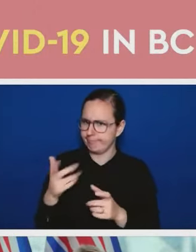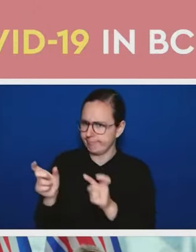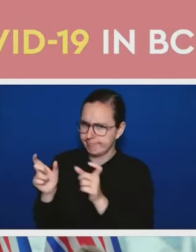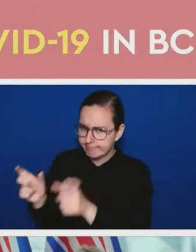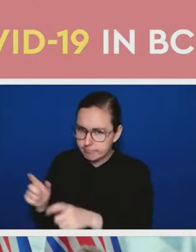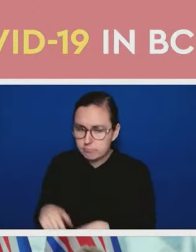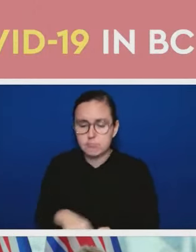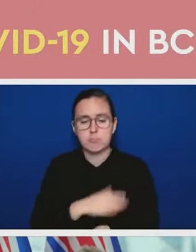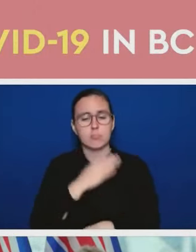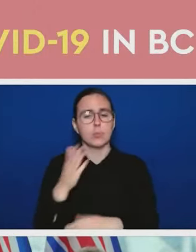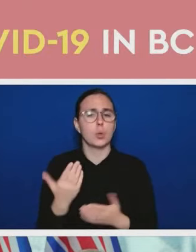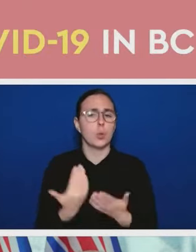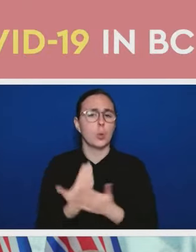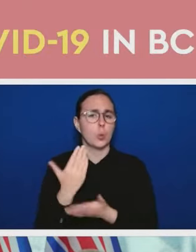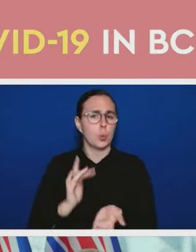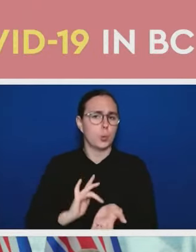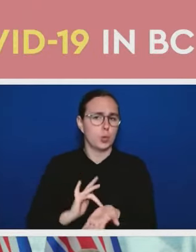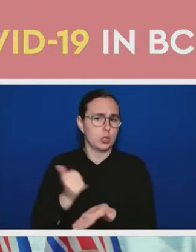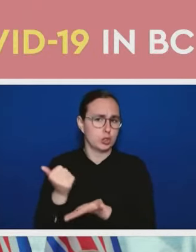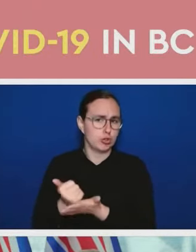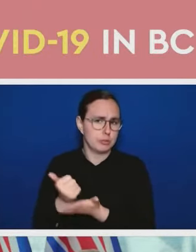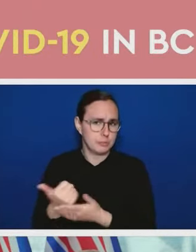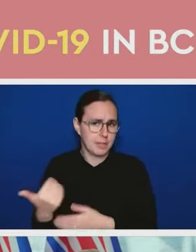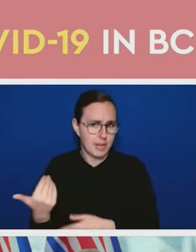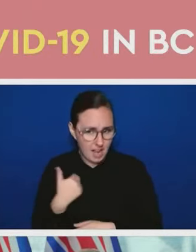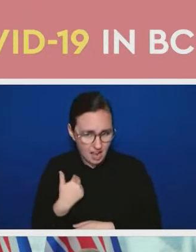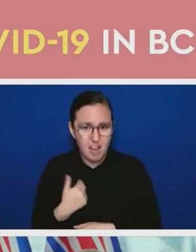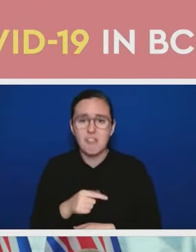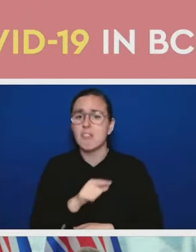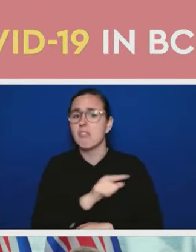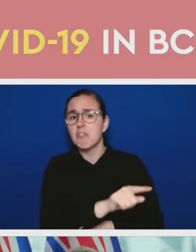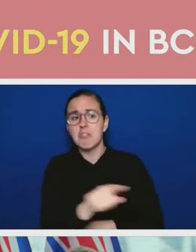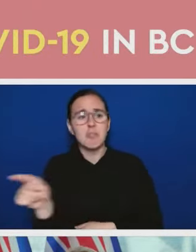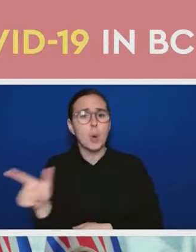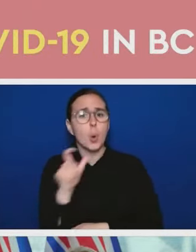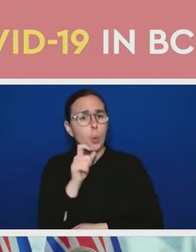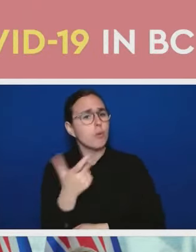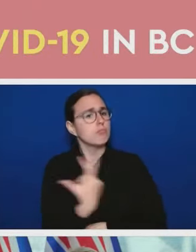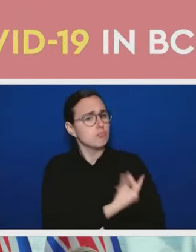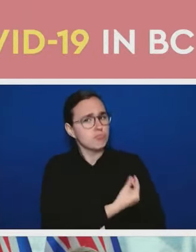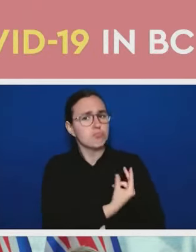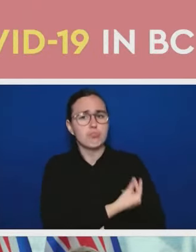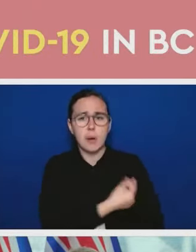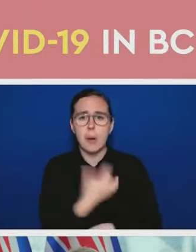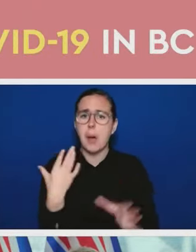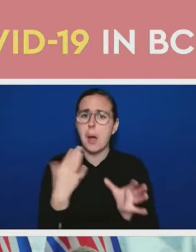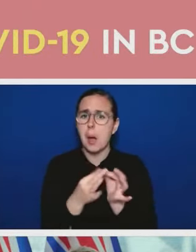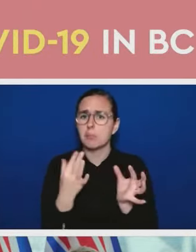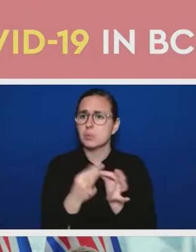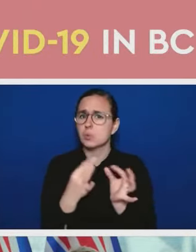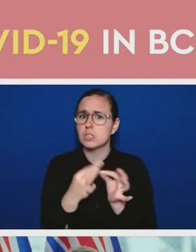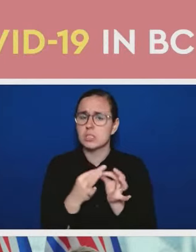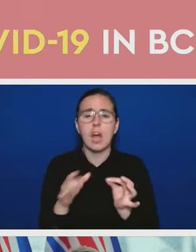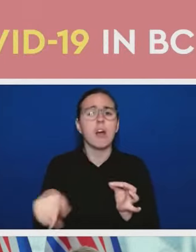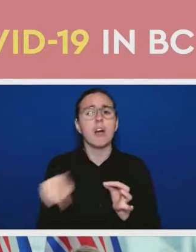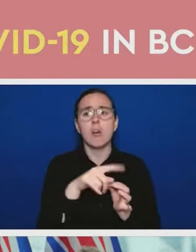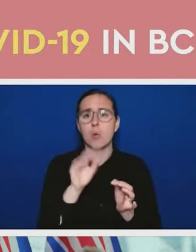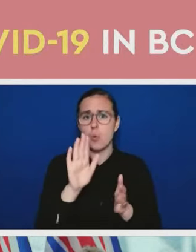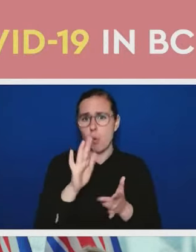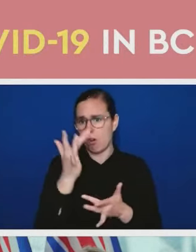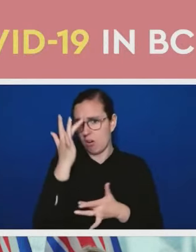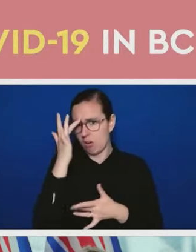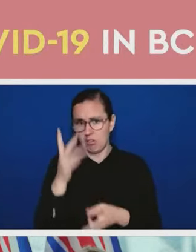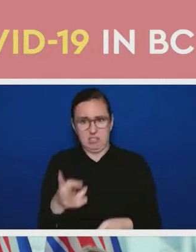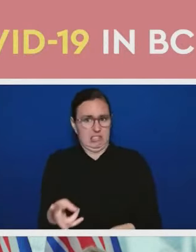boosted, COVID no longer poses that same risk of serious outcomes as it did at the onset of this pandemic.